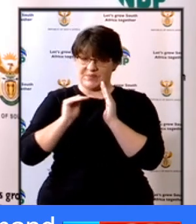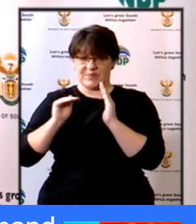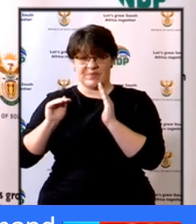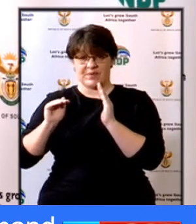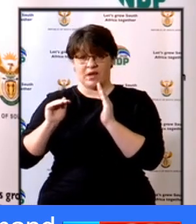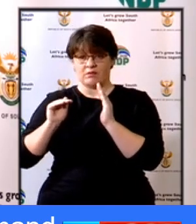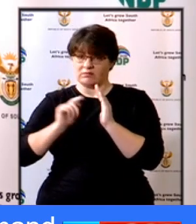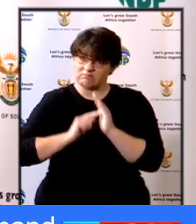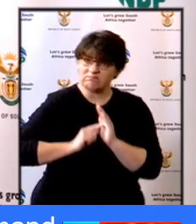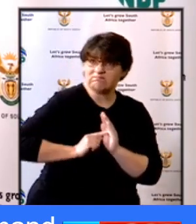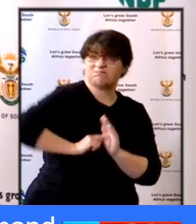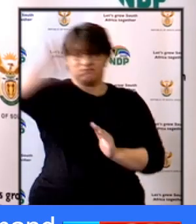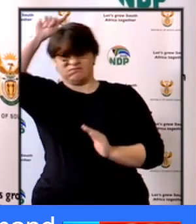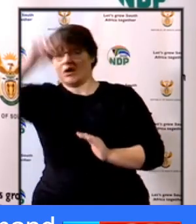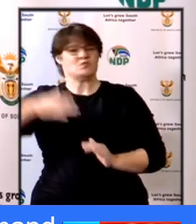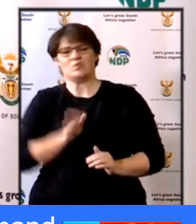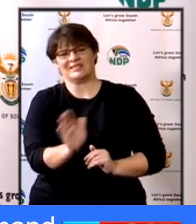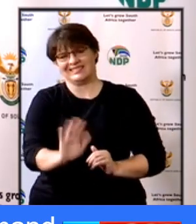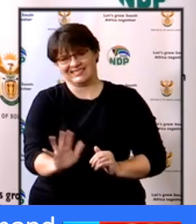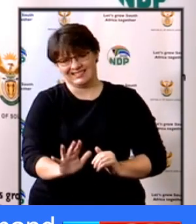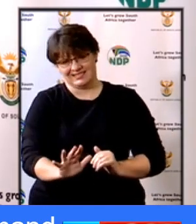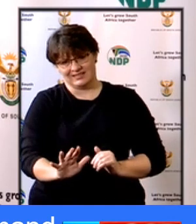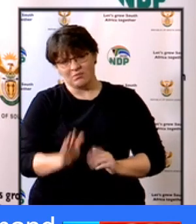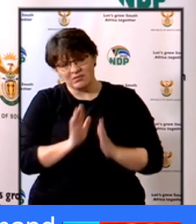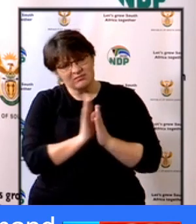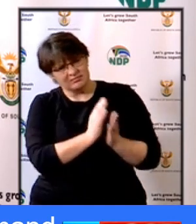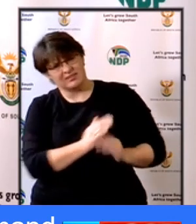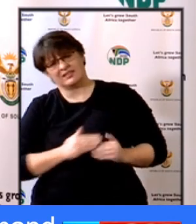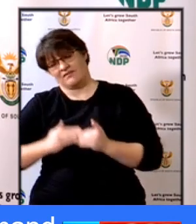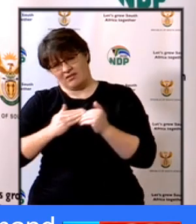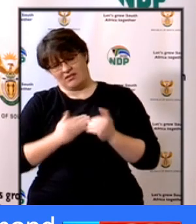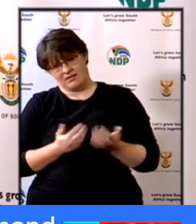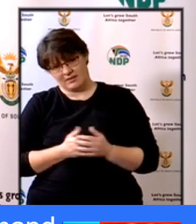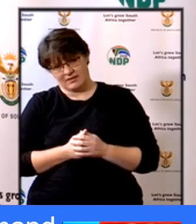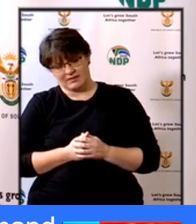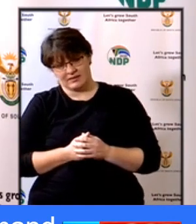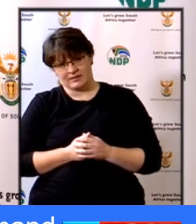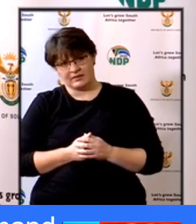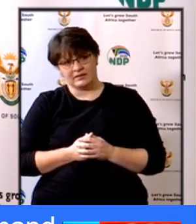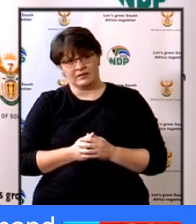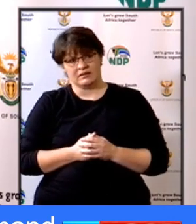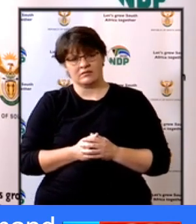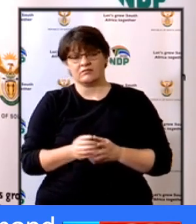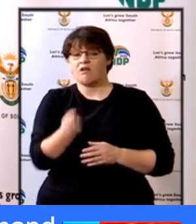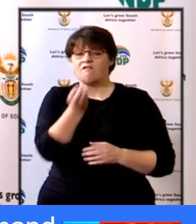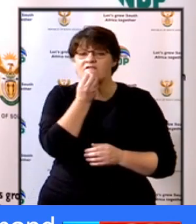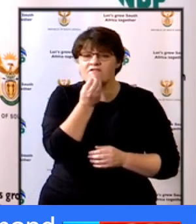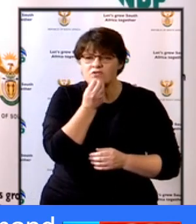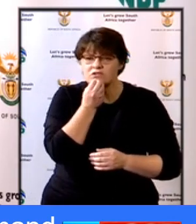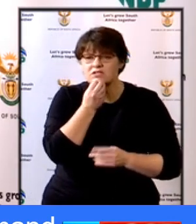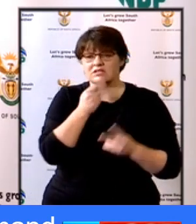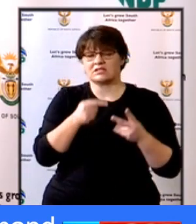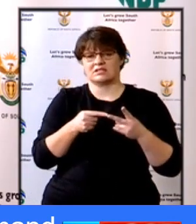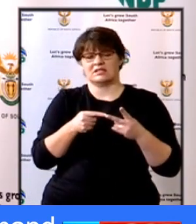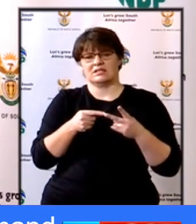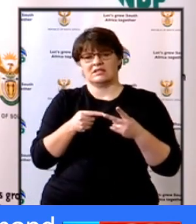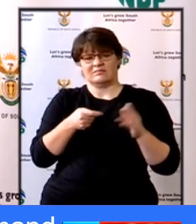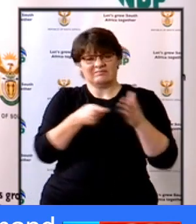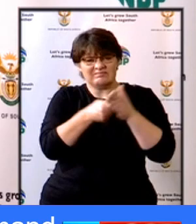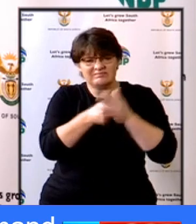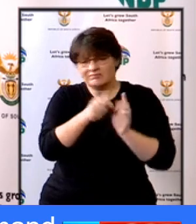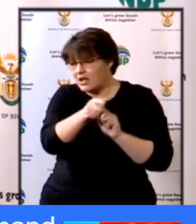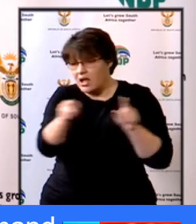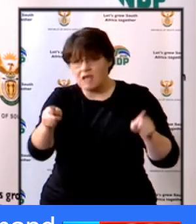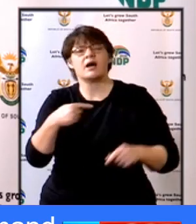get a sudden spike in the numbers. I can point to the food and consumer goods sectors that have